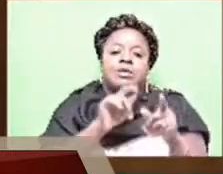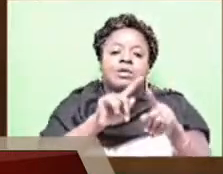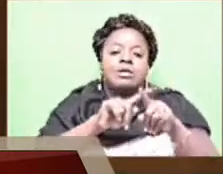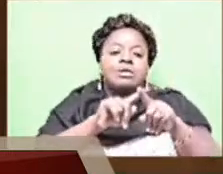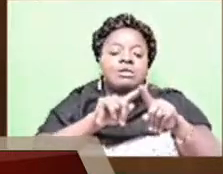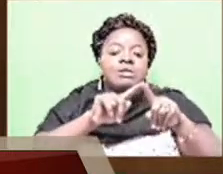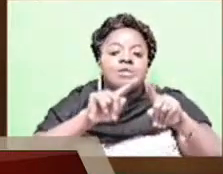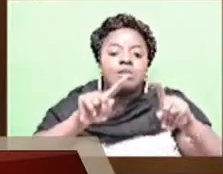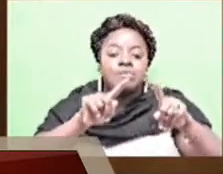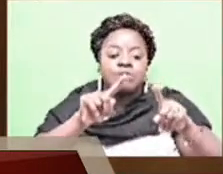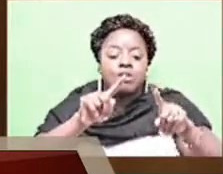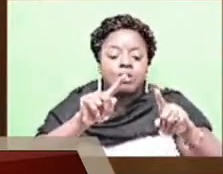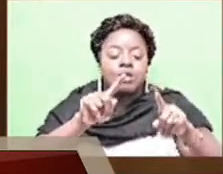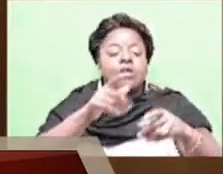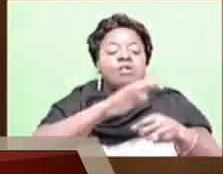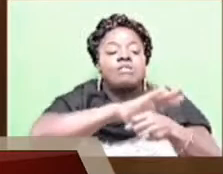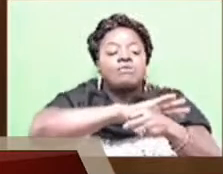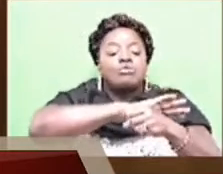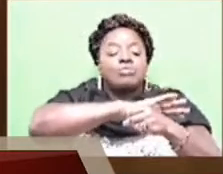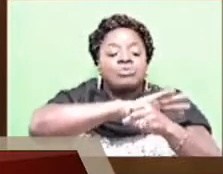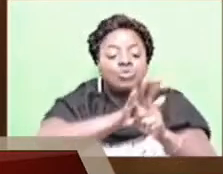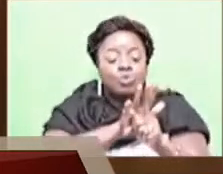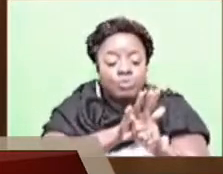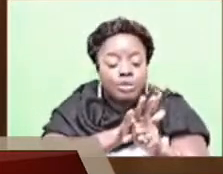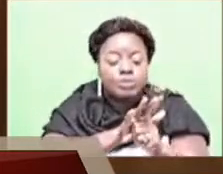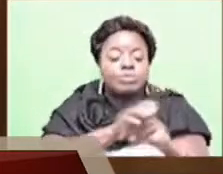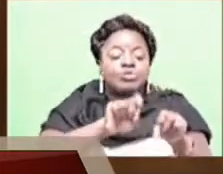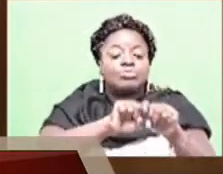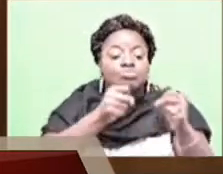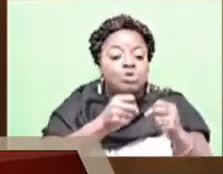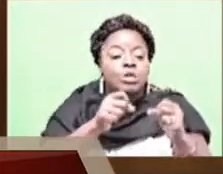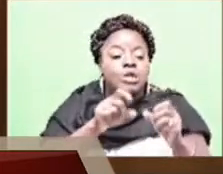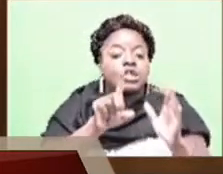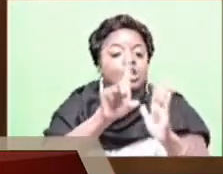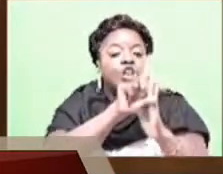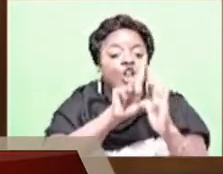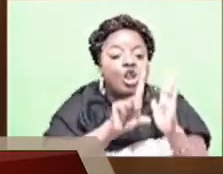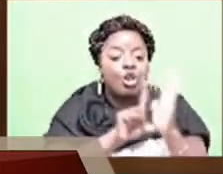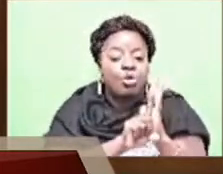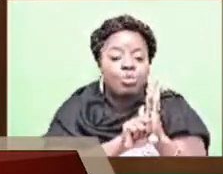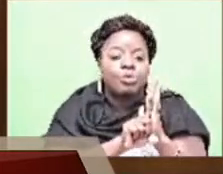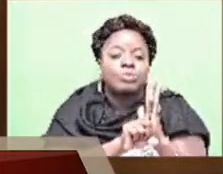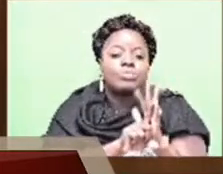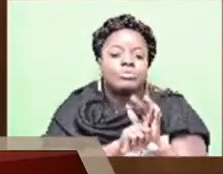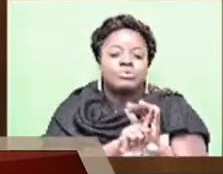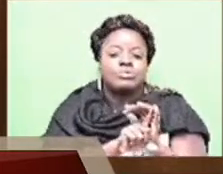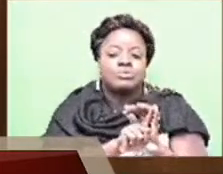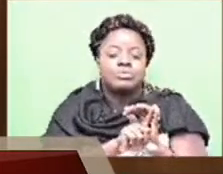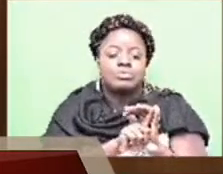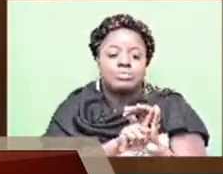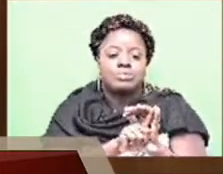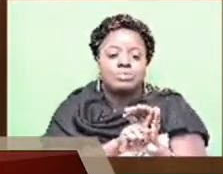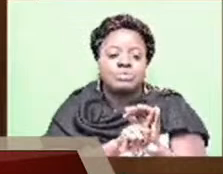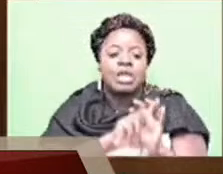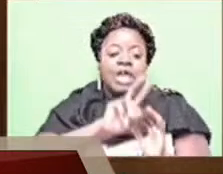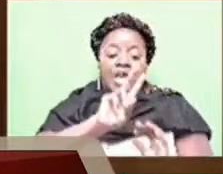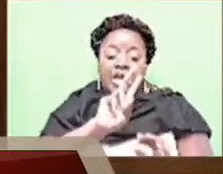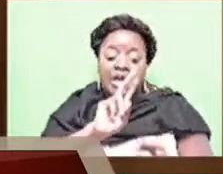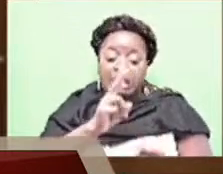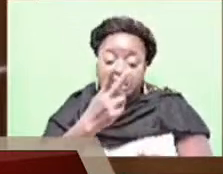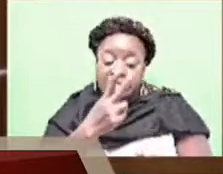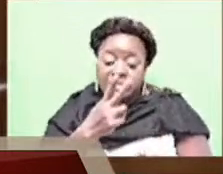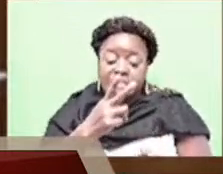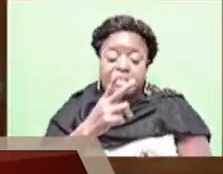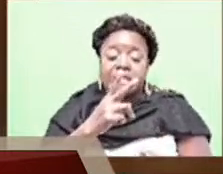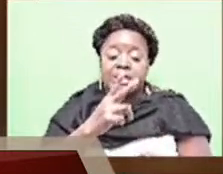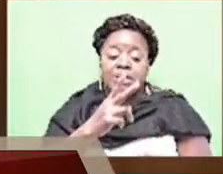with the offences for breach of regulations, that alternative being a second route which doesn't